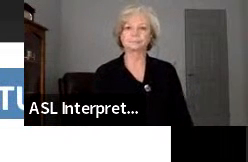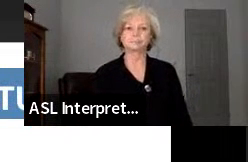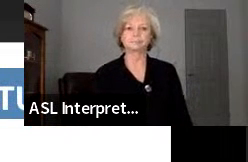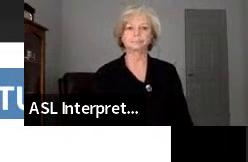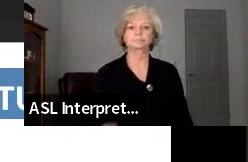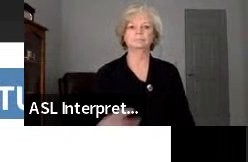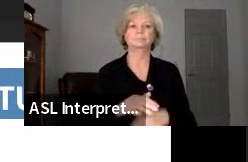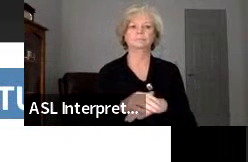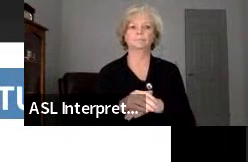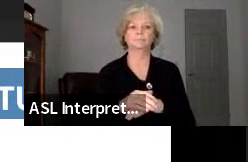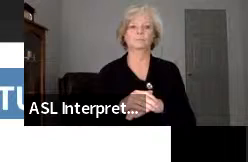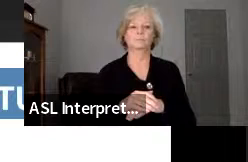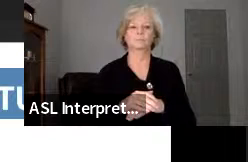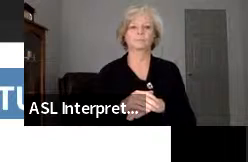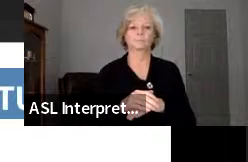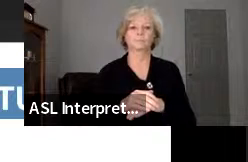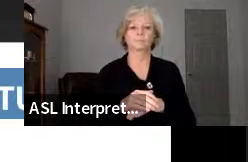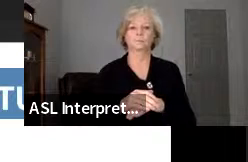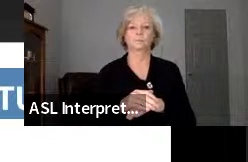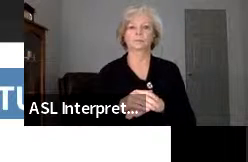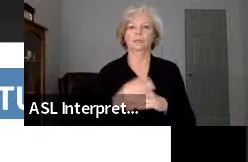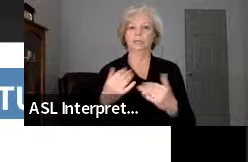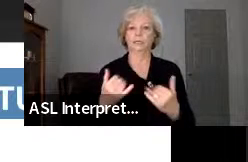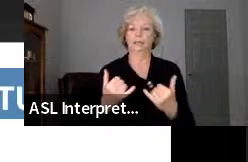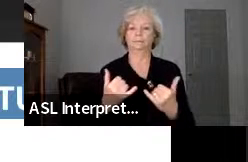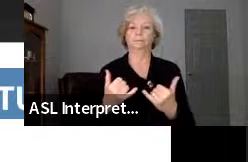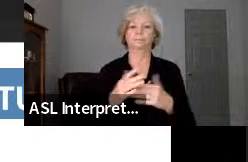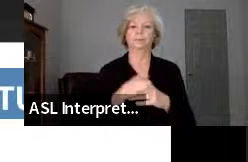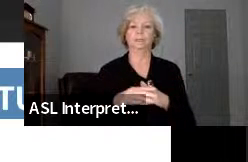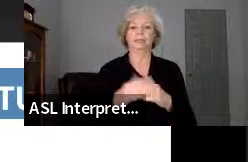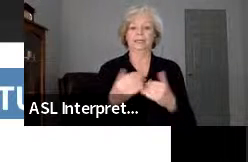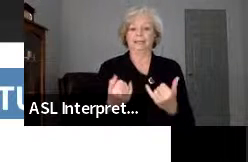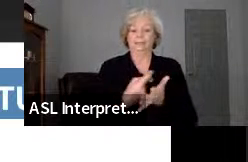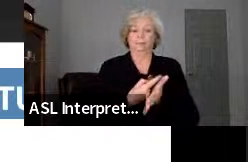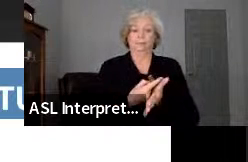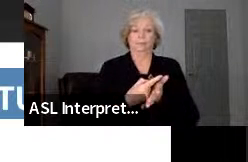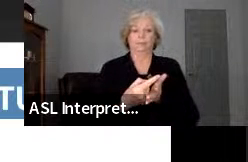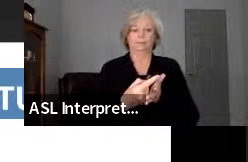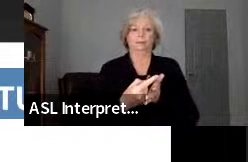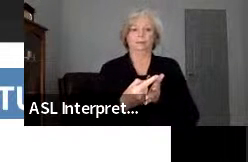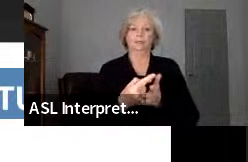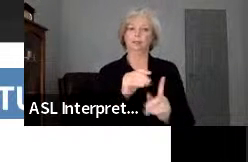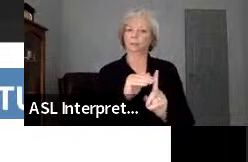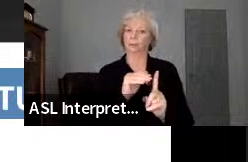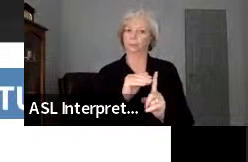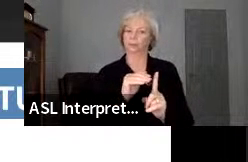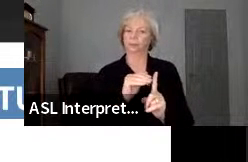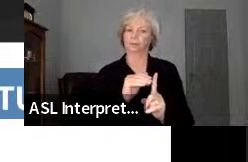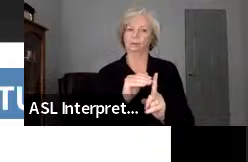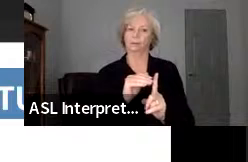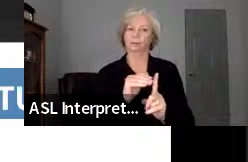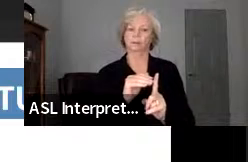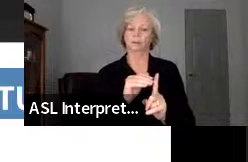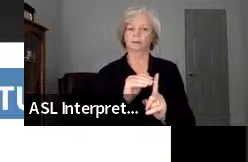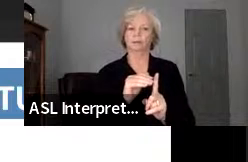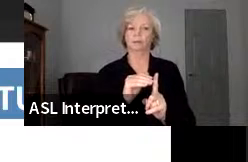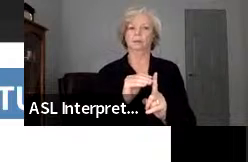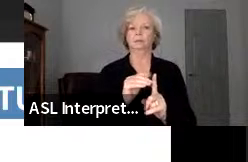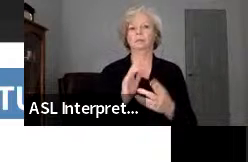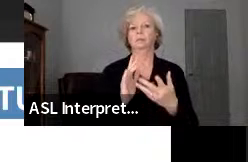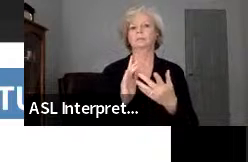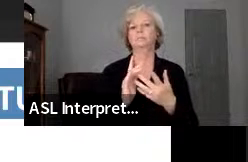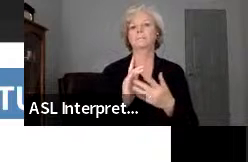Okay, so this is where we are this week. Just a reminder that where we got to with this creative was